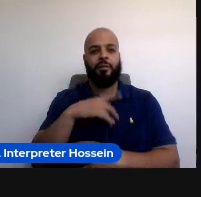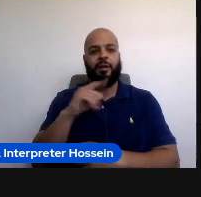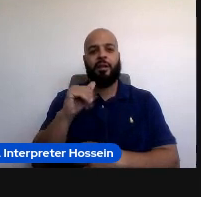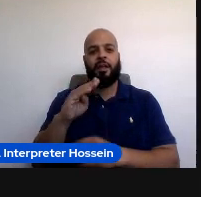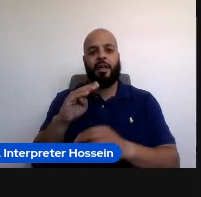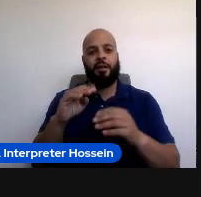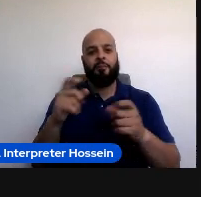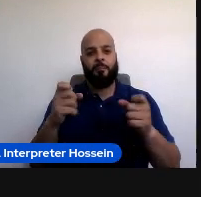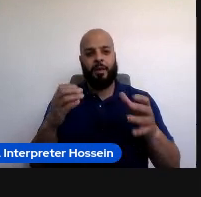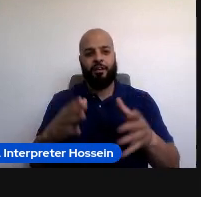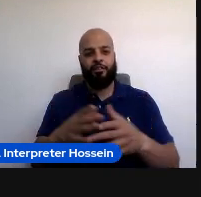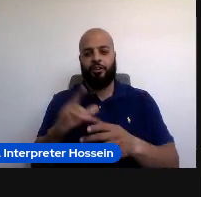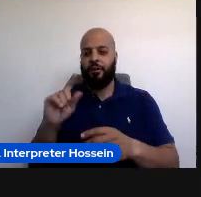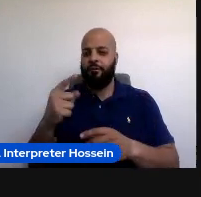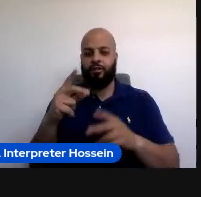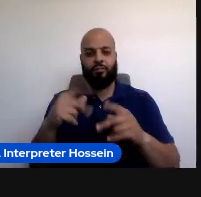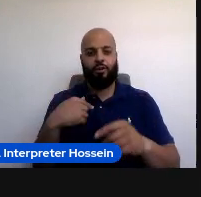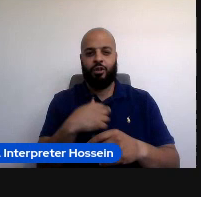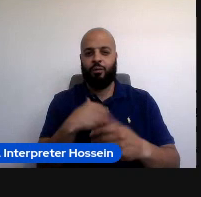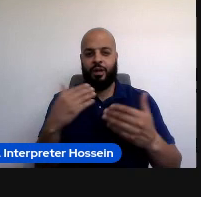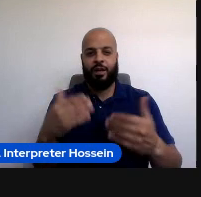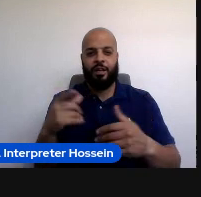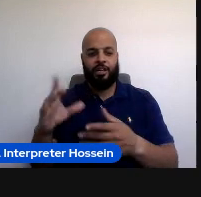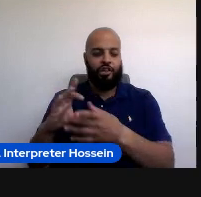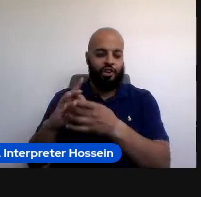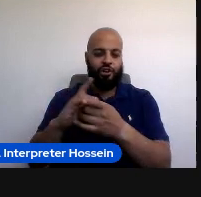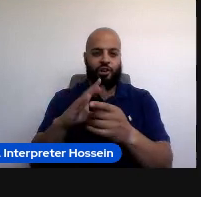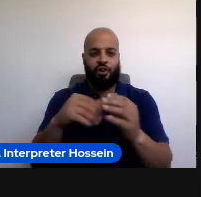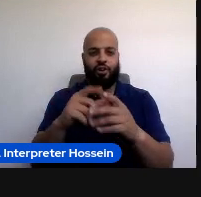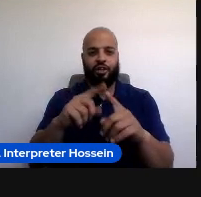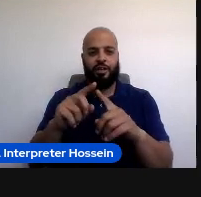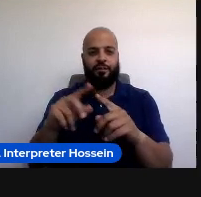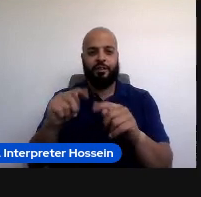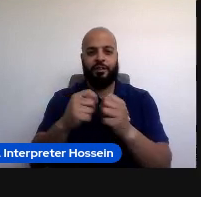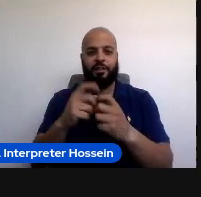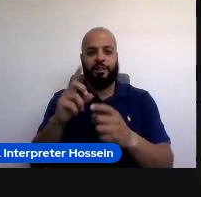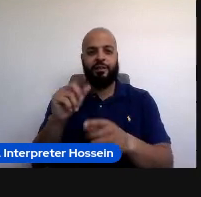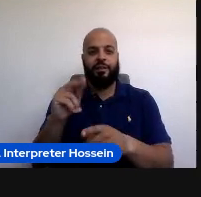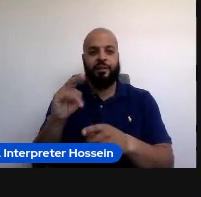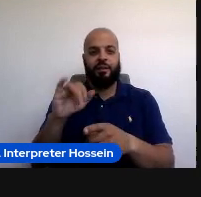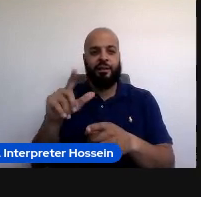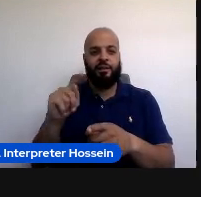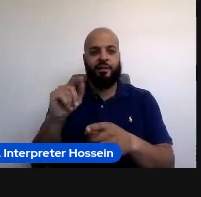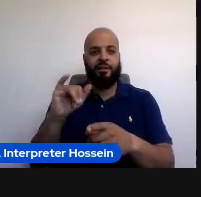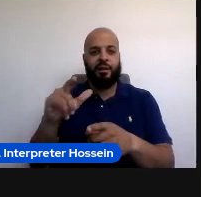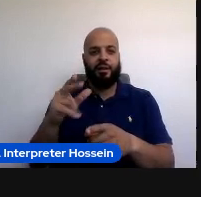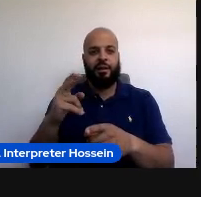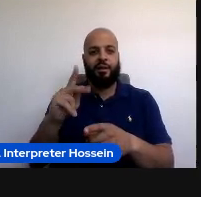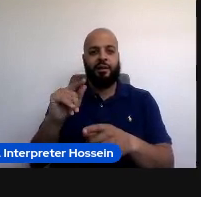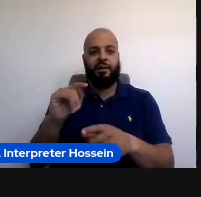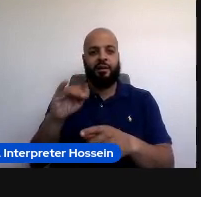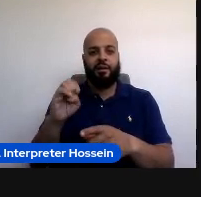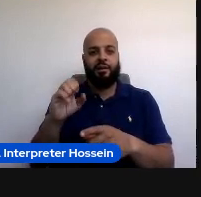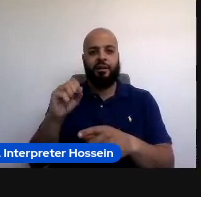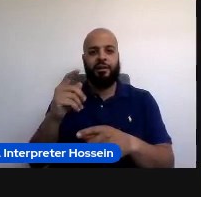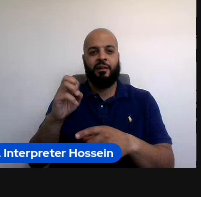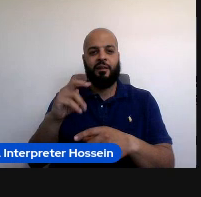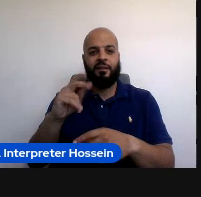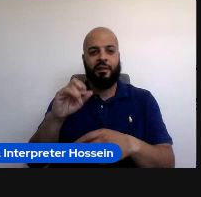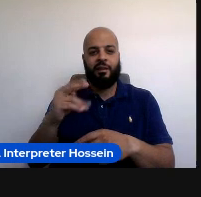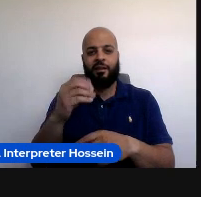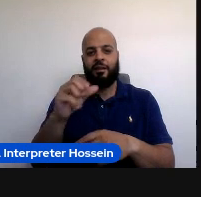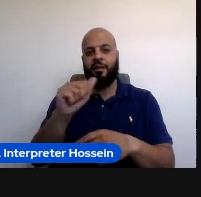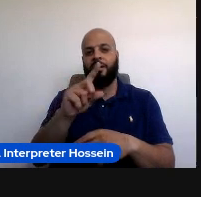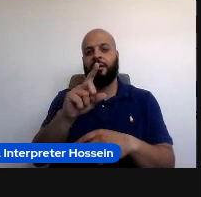She was the first person that we hired, and she coordinated the rest of the team. Daniel, Ty, Katie, Stephen, and Adele. She made so much